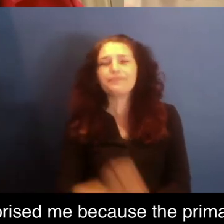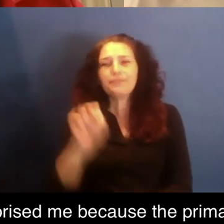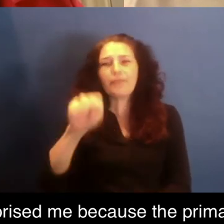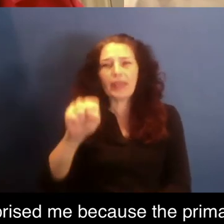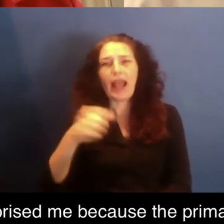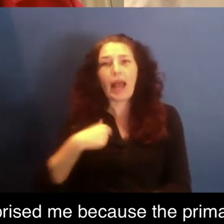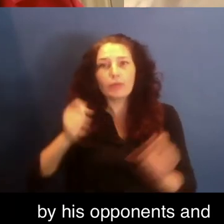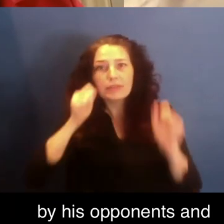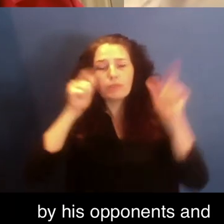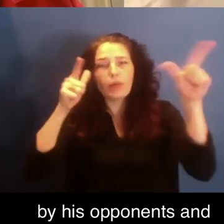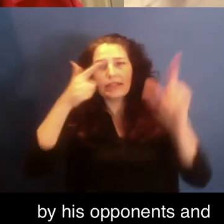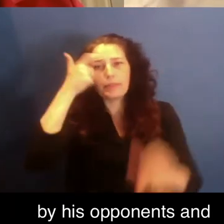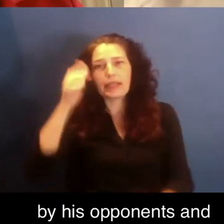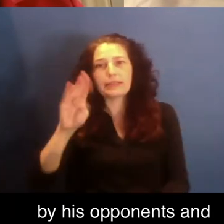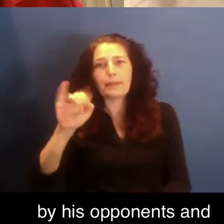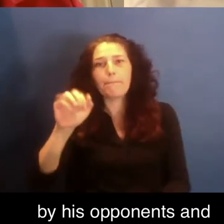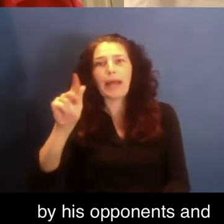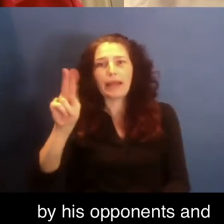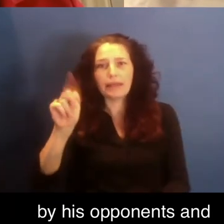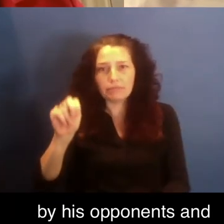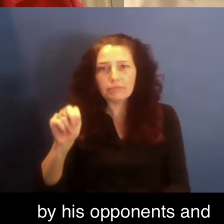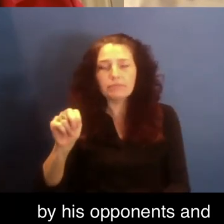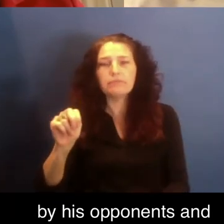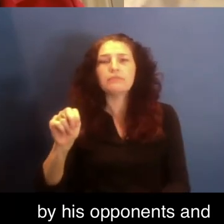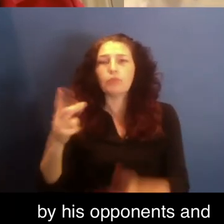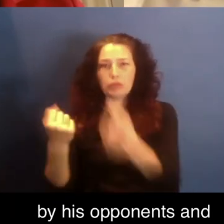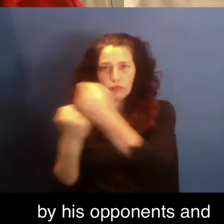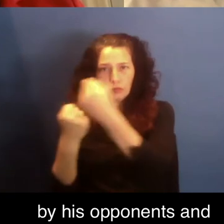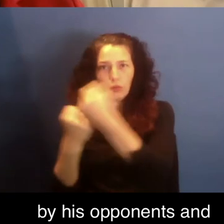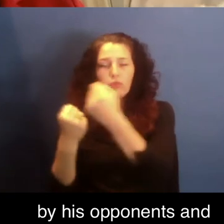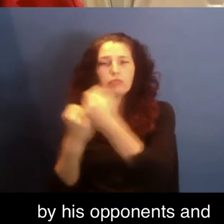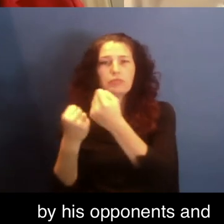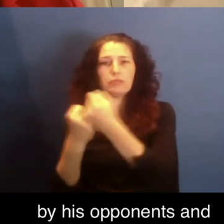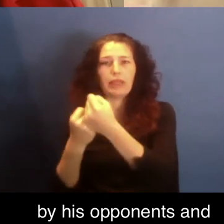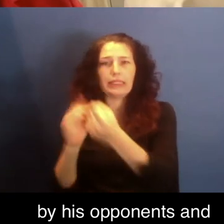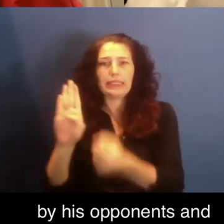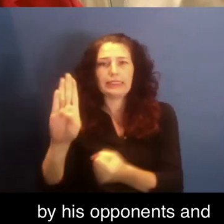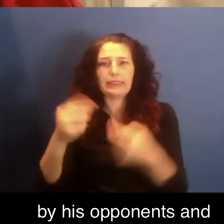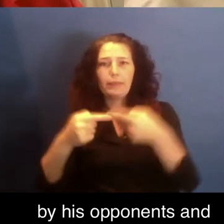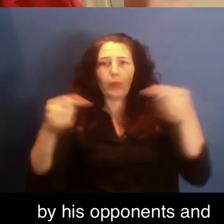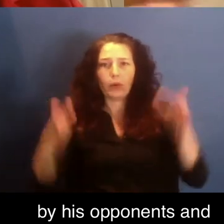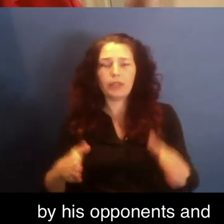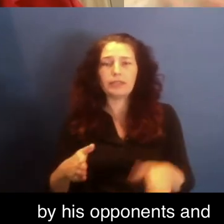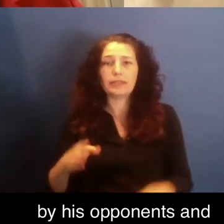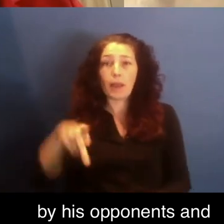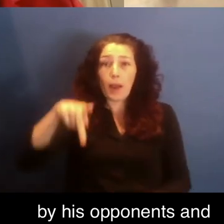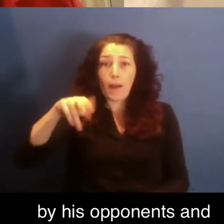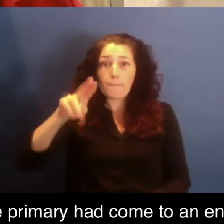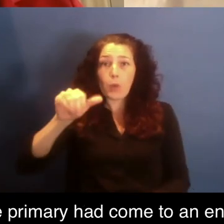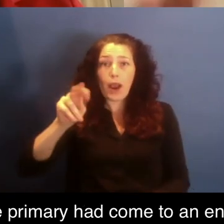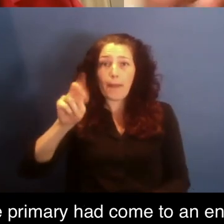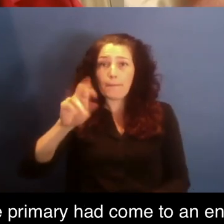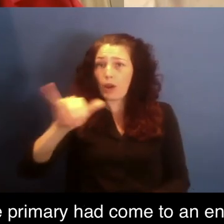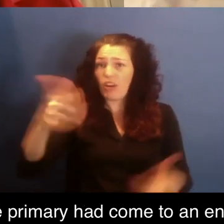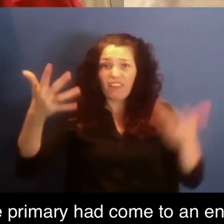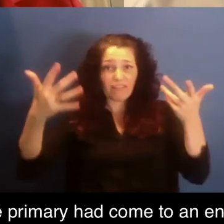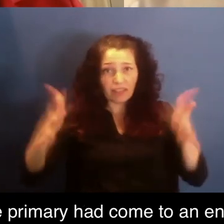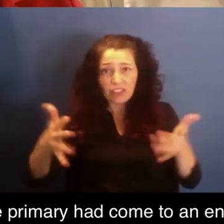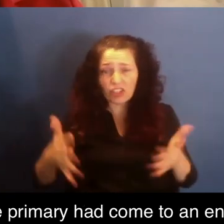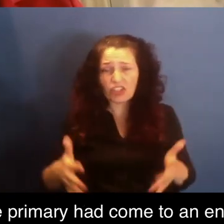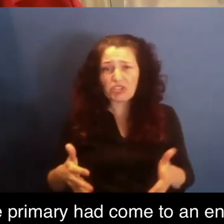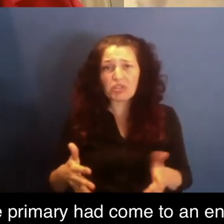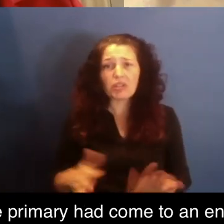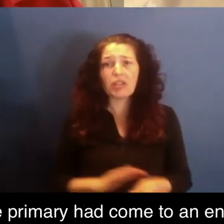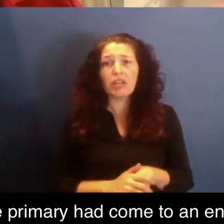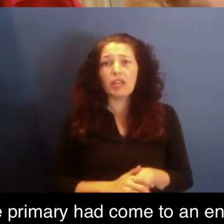was endorsed, you know, he was endorsed, you know, by the, his opponents. And so while it was, it was kind of invisible, the primary